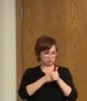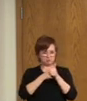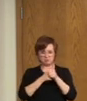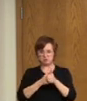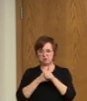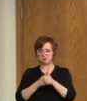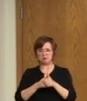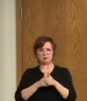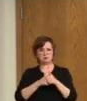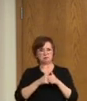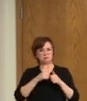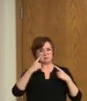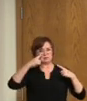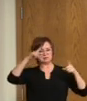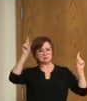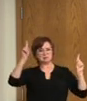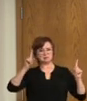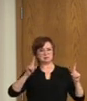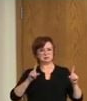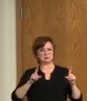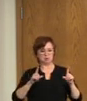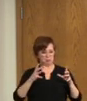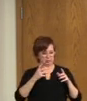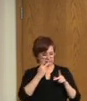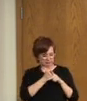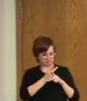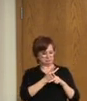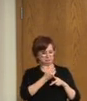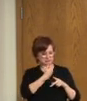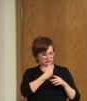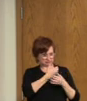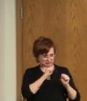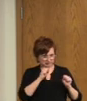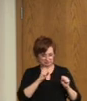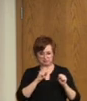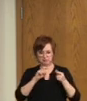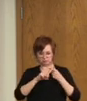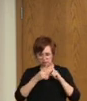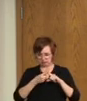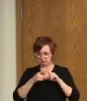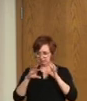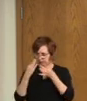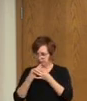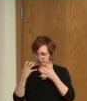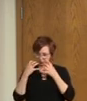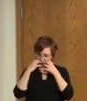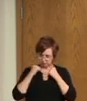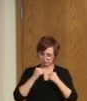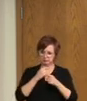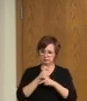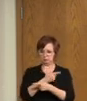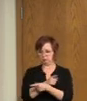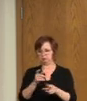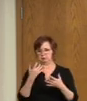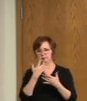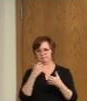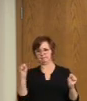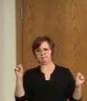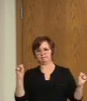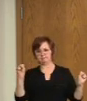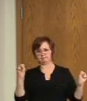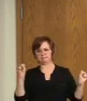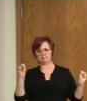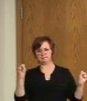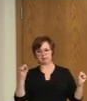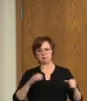close friends and family safe. And that is going to be absolutely important throughout the holidays. And if we